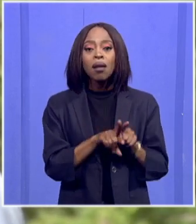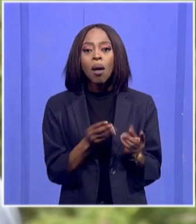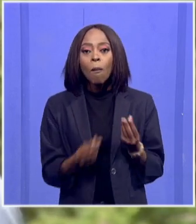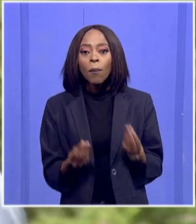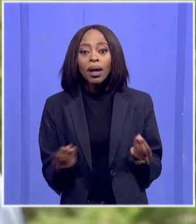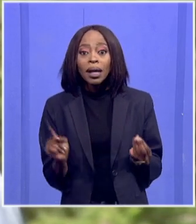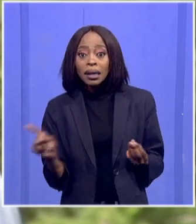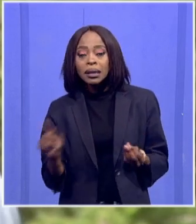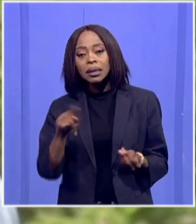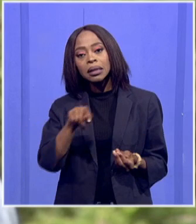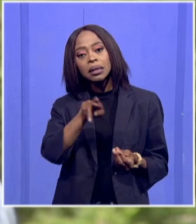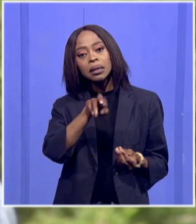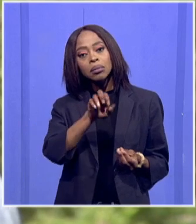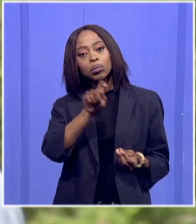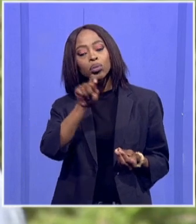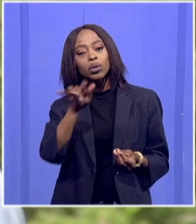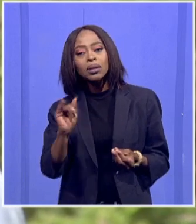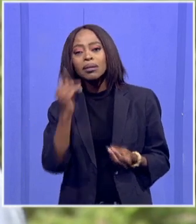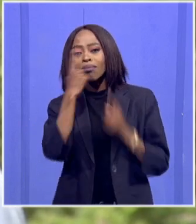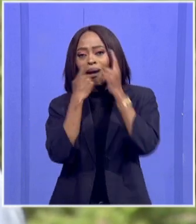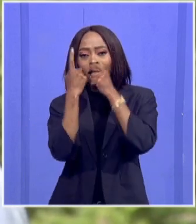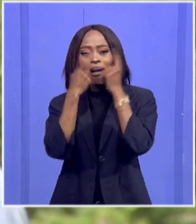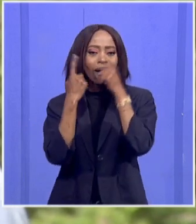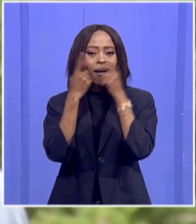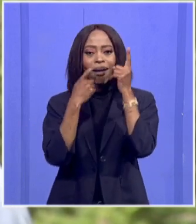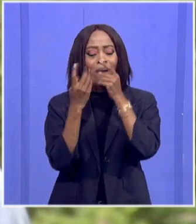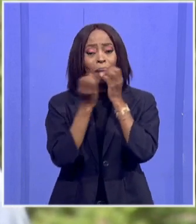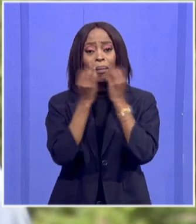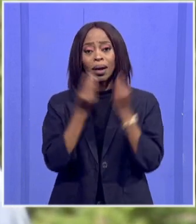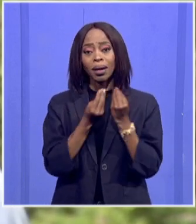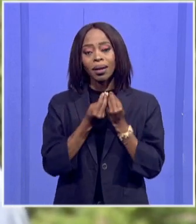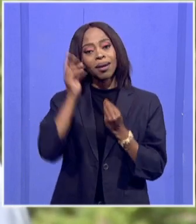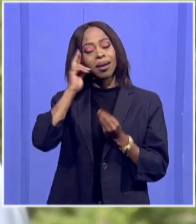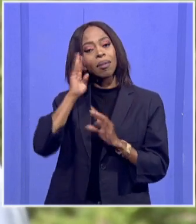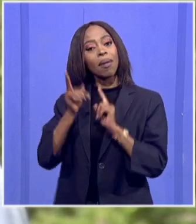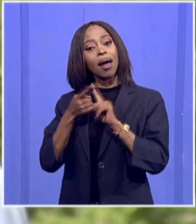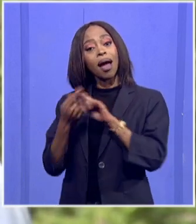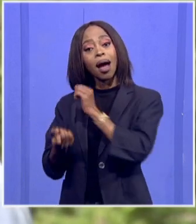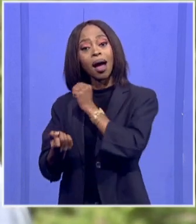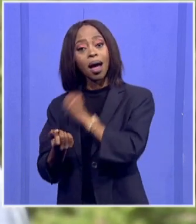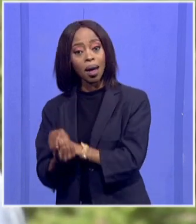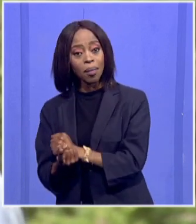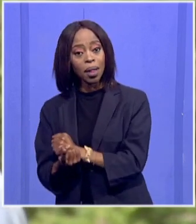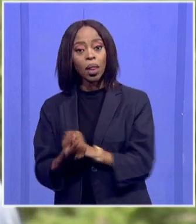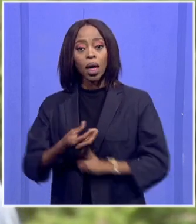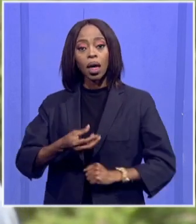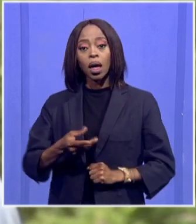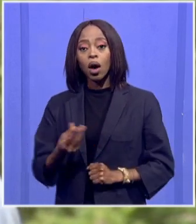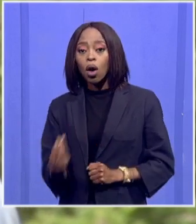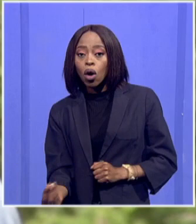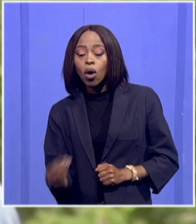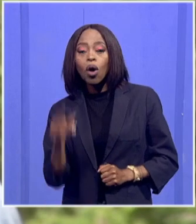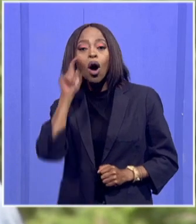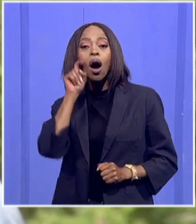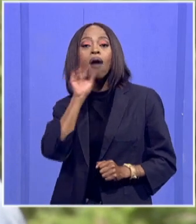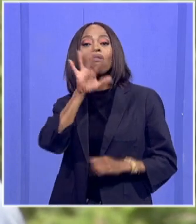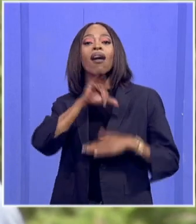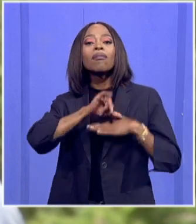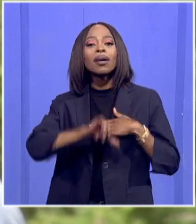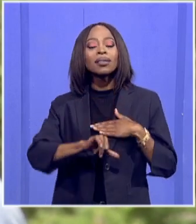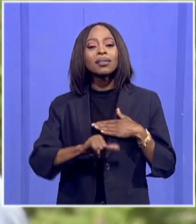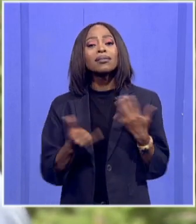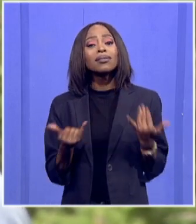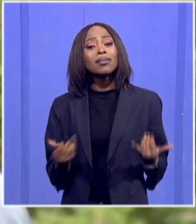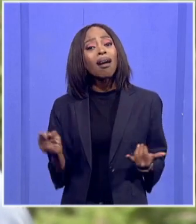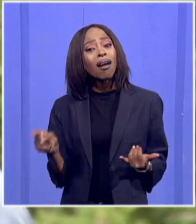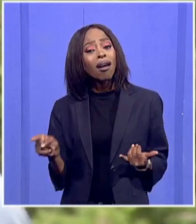Pretty, they're asking us a lot of questions. Remember when that incident took place, the young one was 5 months. Now she's